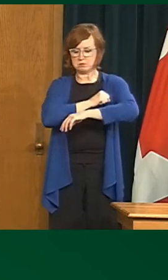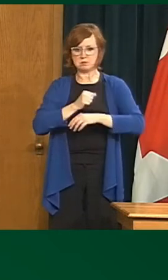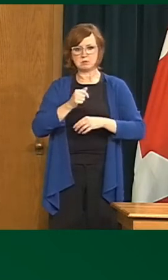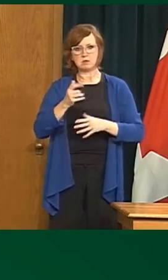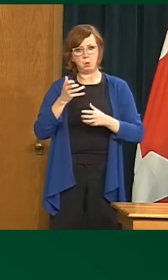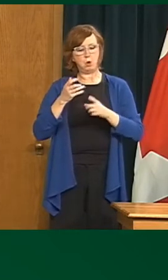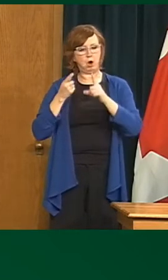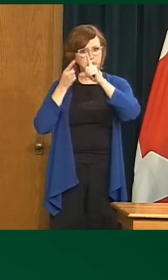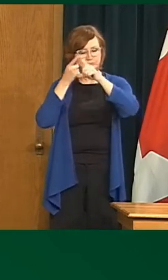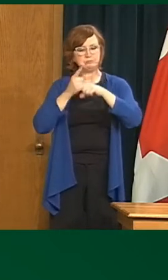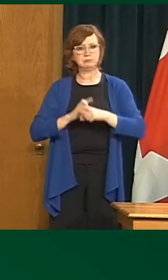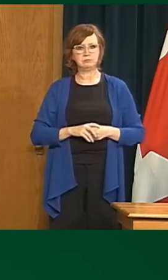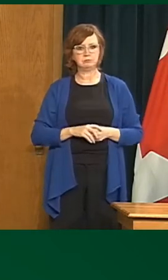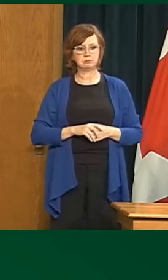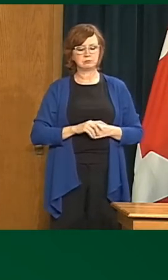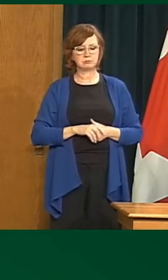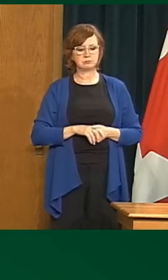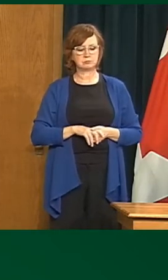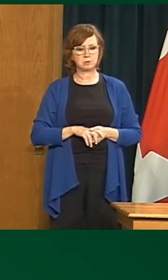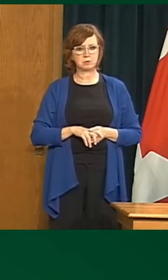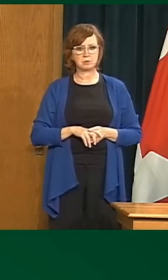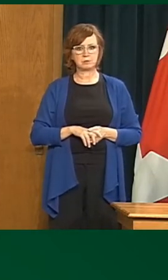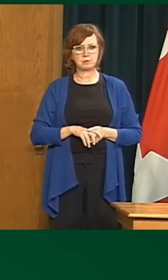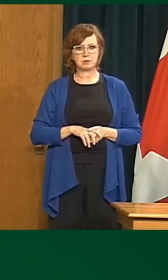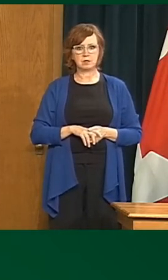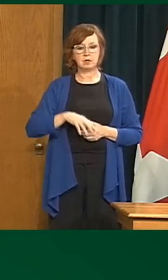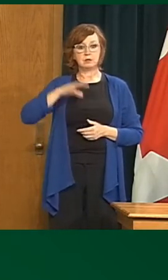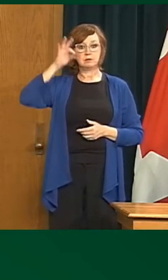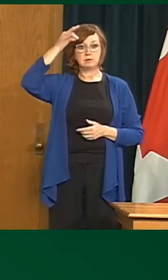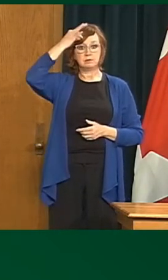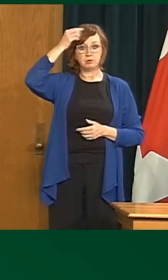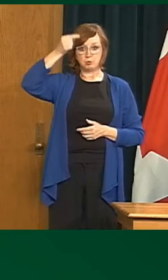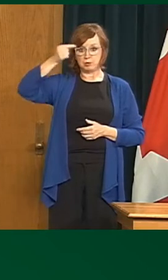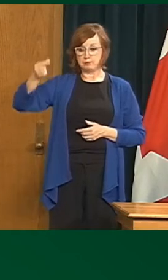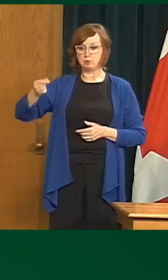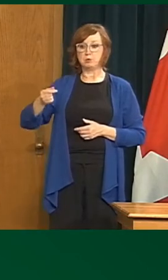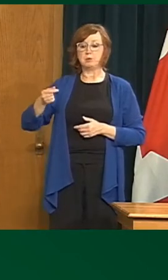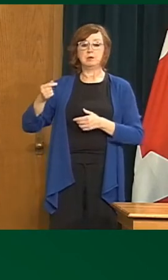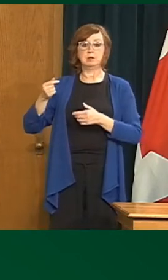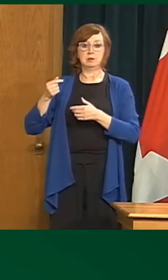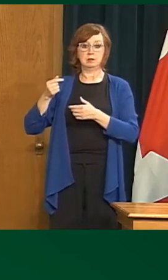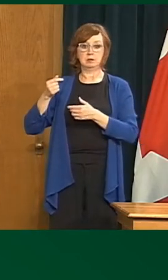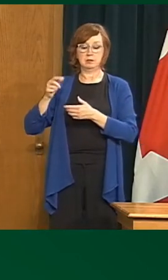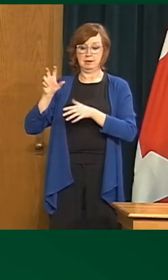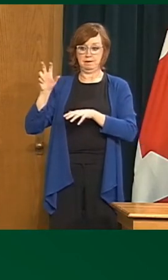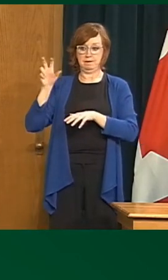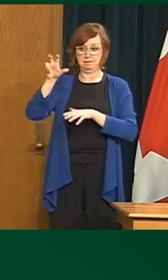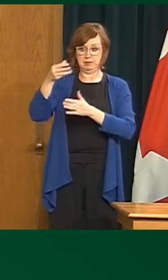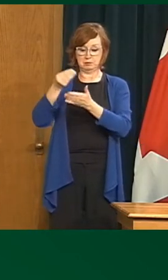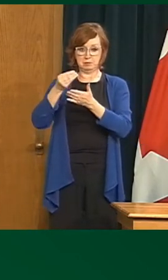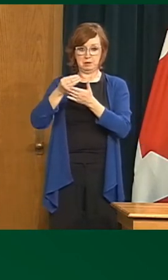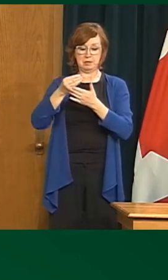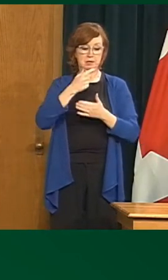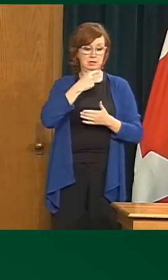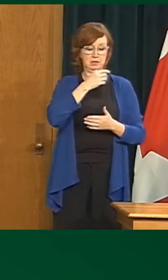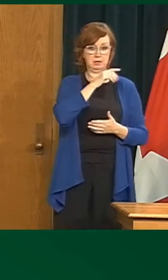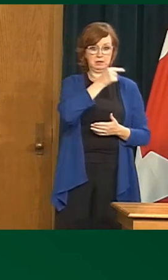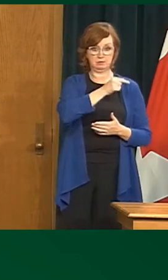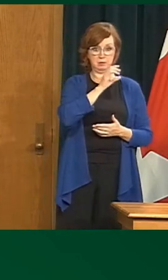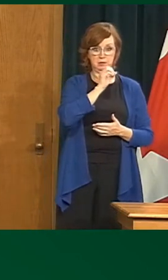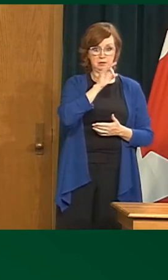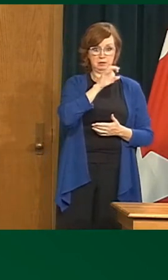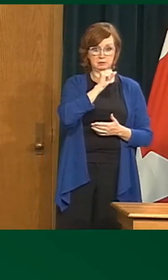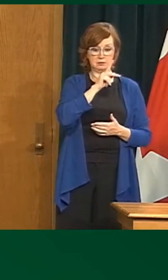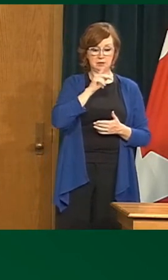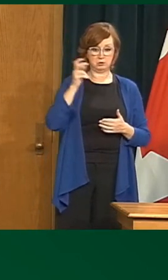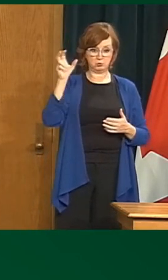why the investment that we had joined with the federal government on in not only vaccine research but also production of those vaccines,